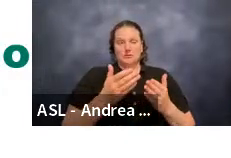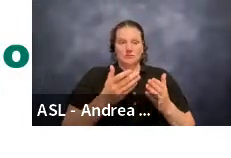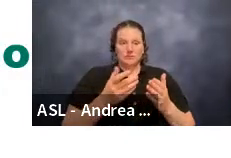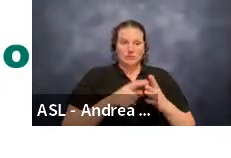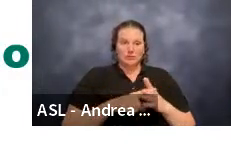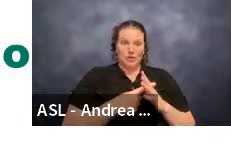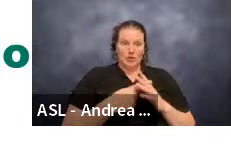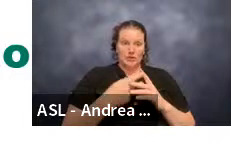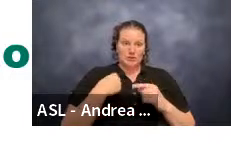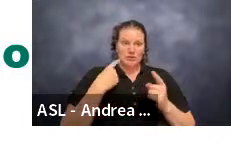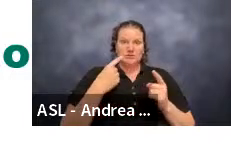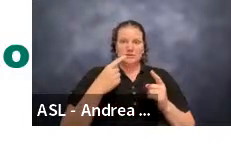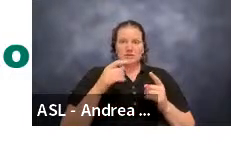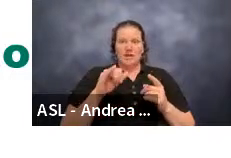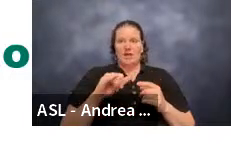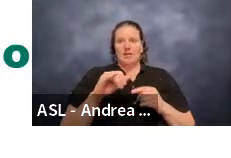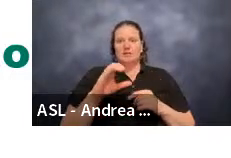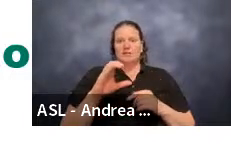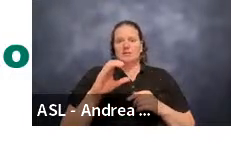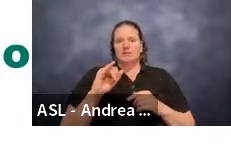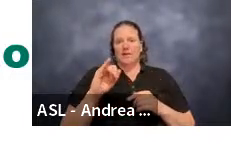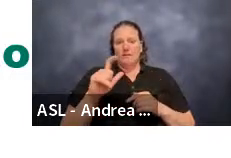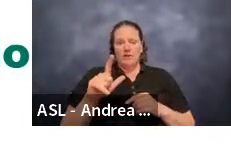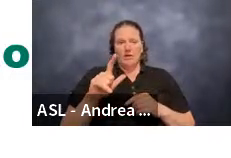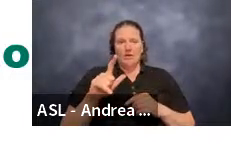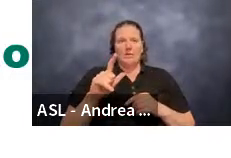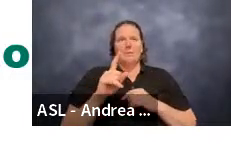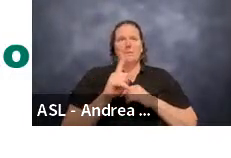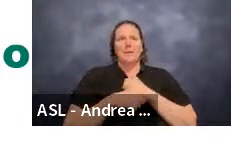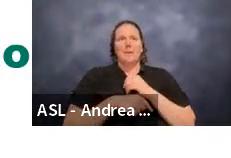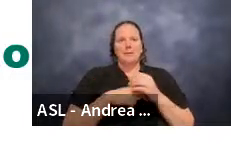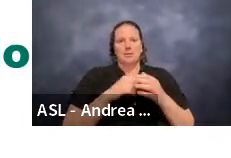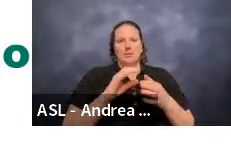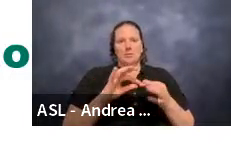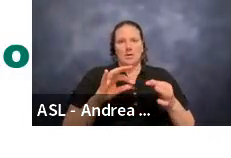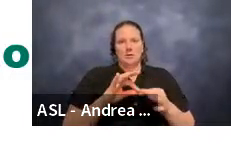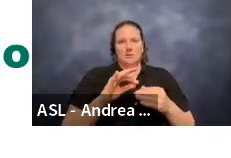toll program is the civil penalty process that I mentioned.